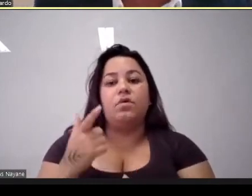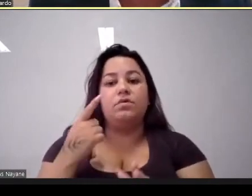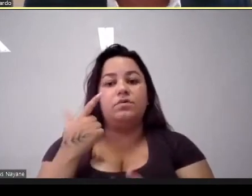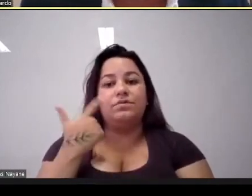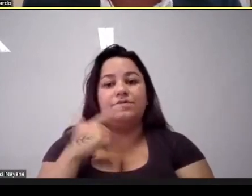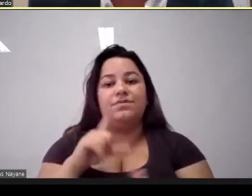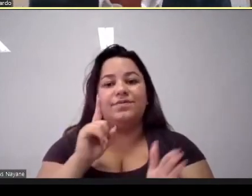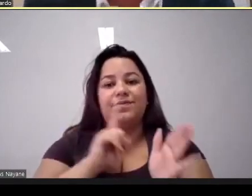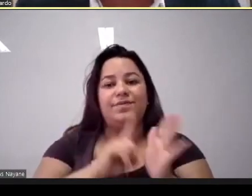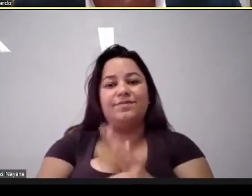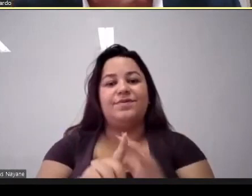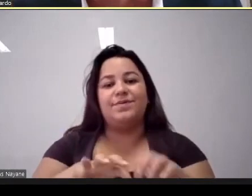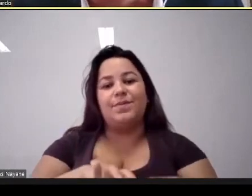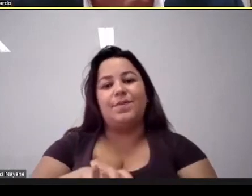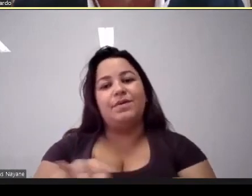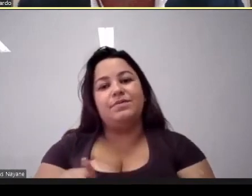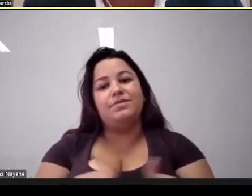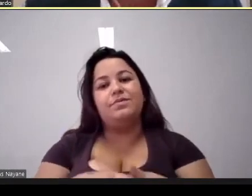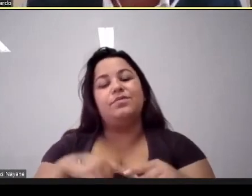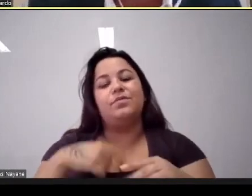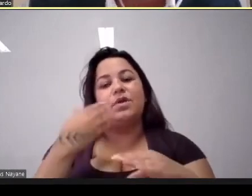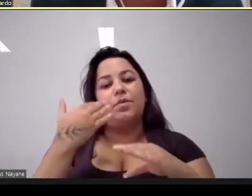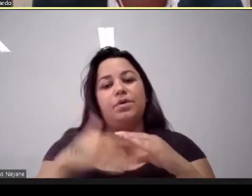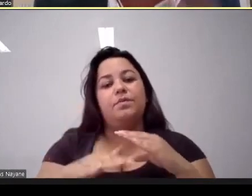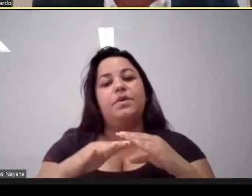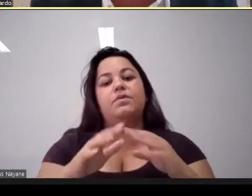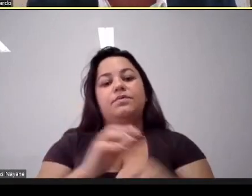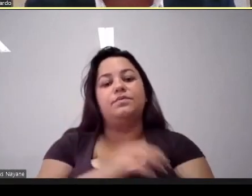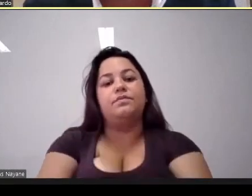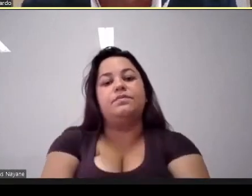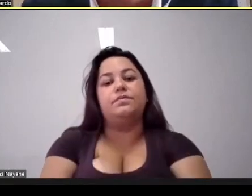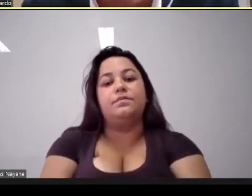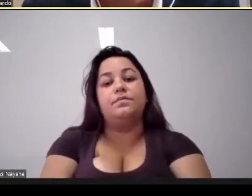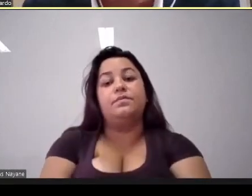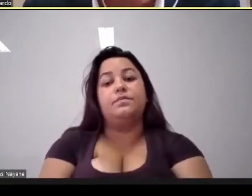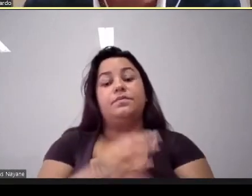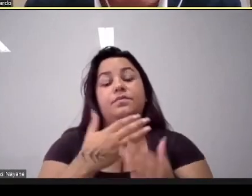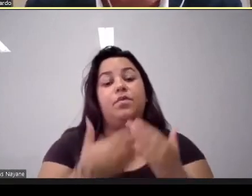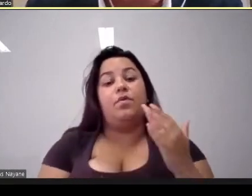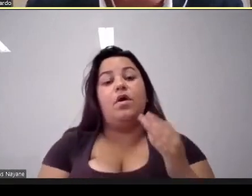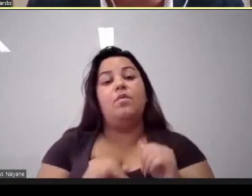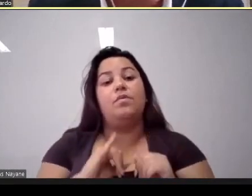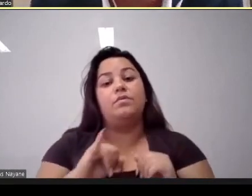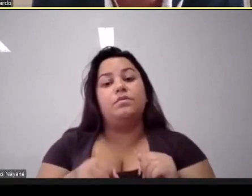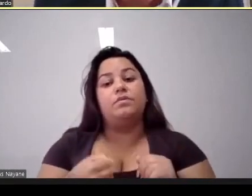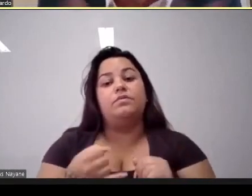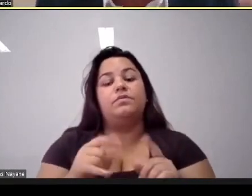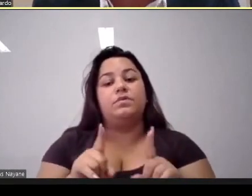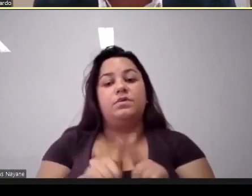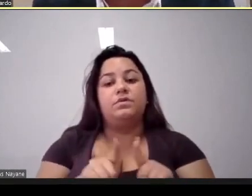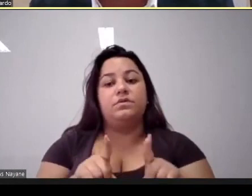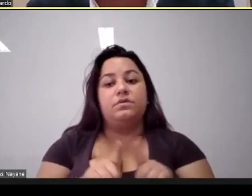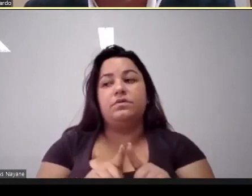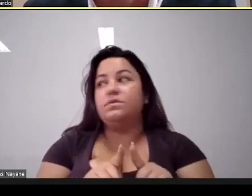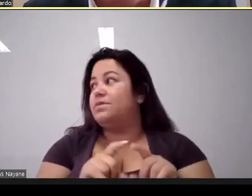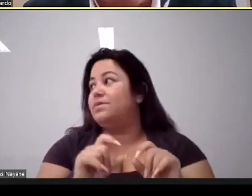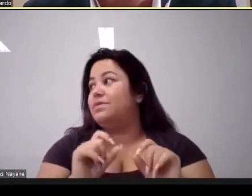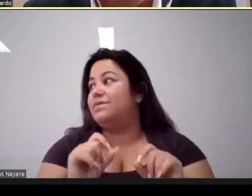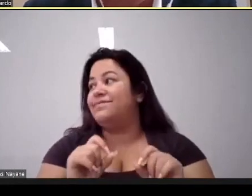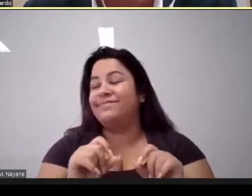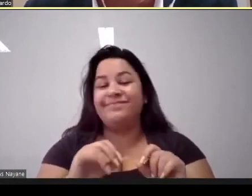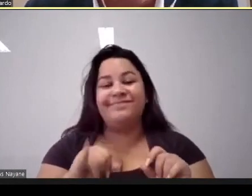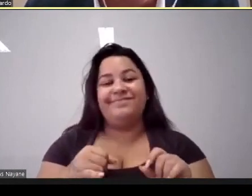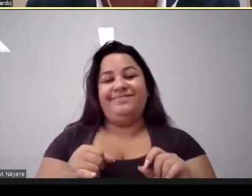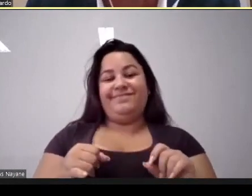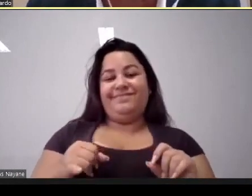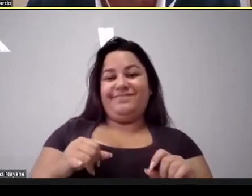bit over the time. And I wanted to ask some questions, but I'm not going to have the opportunity to do so. So I'm so sorry